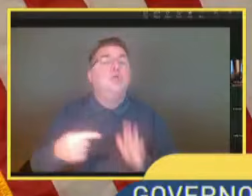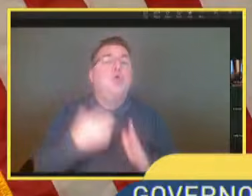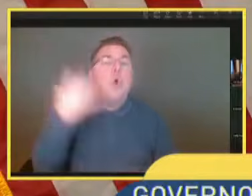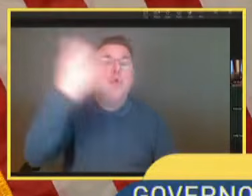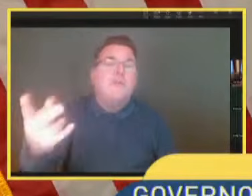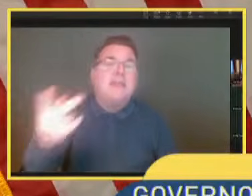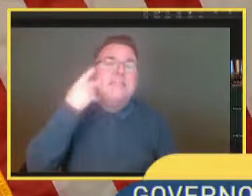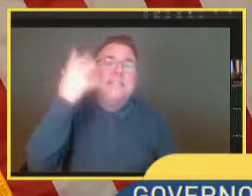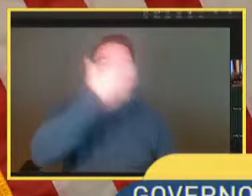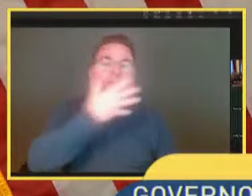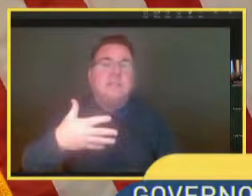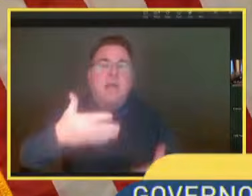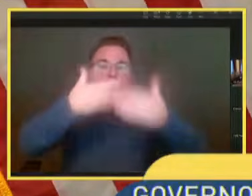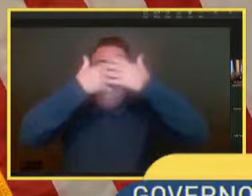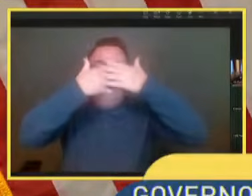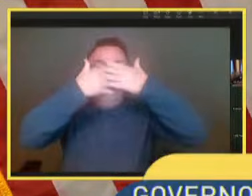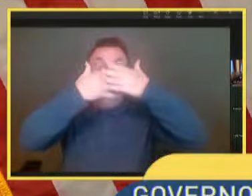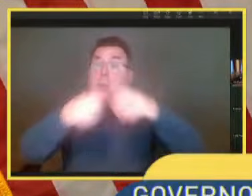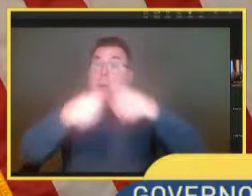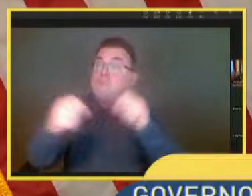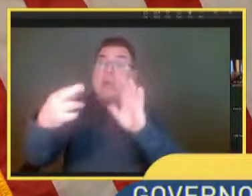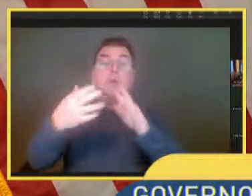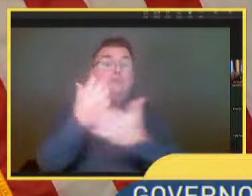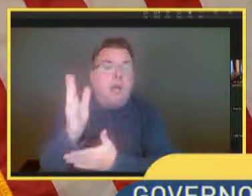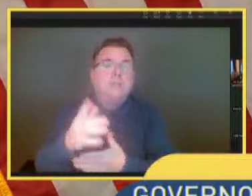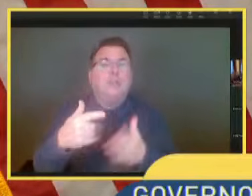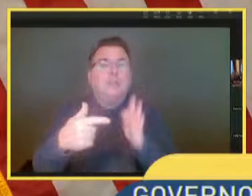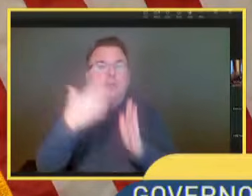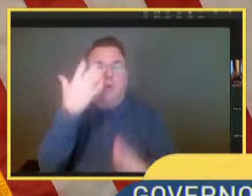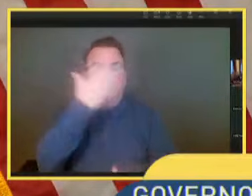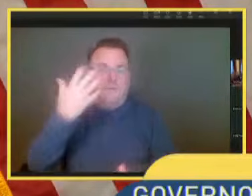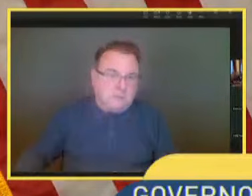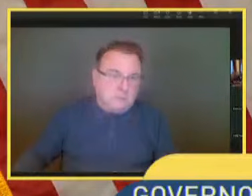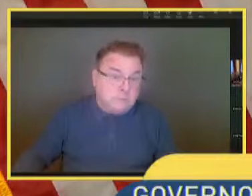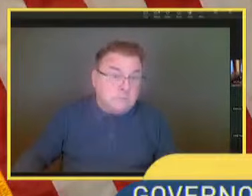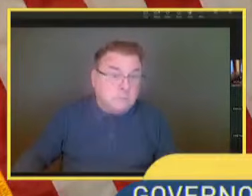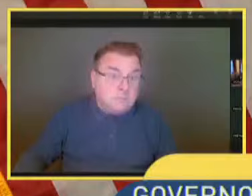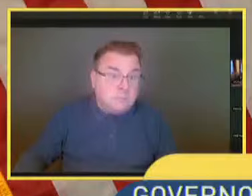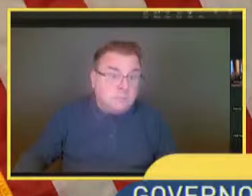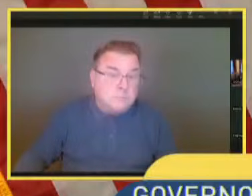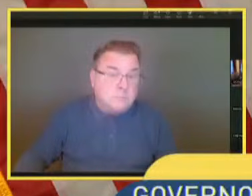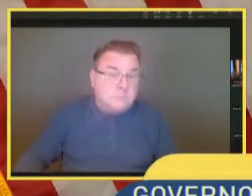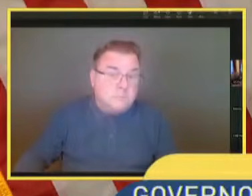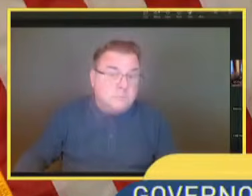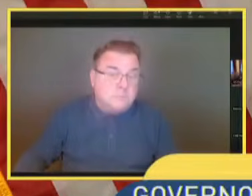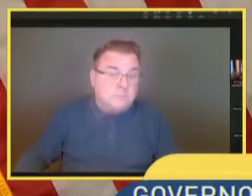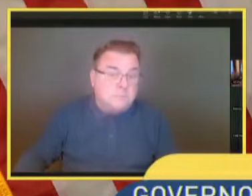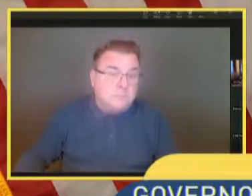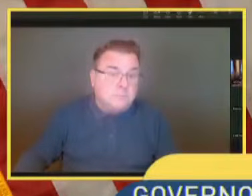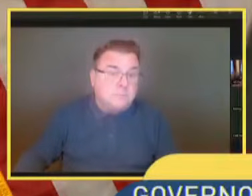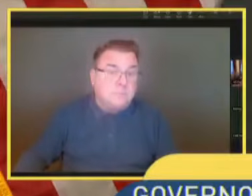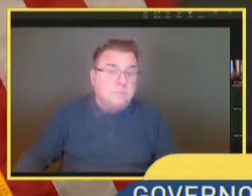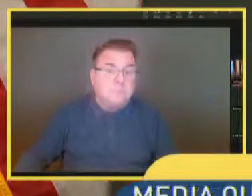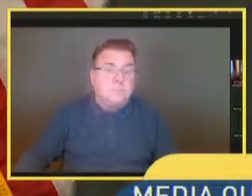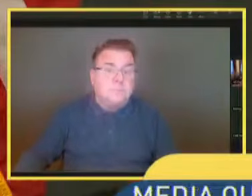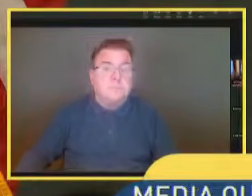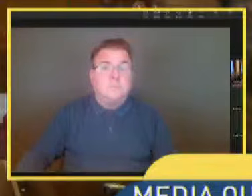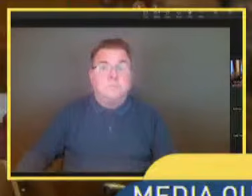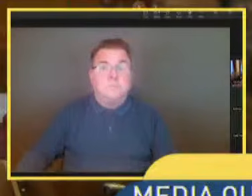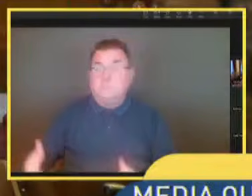be violating people's rights. They lack those guts. I don't know if you want to add anything on